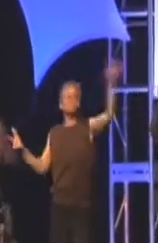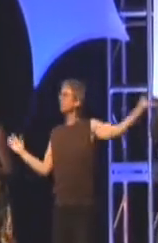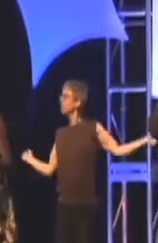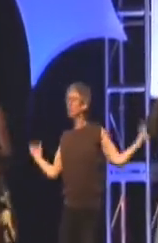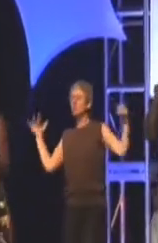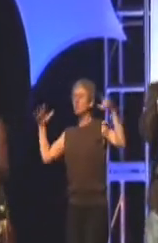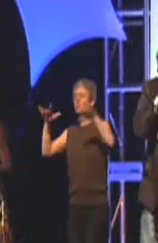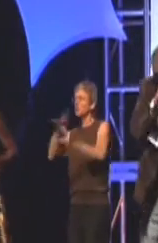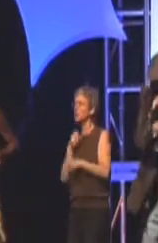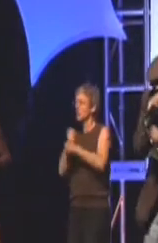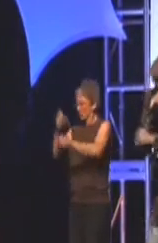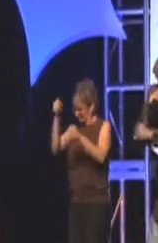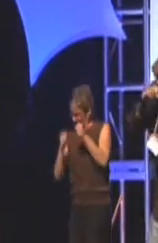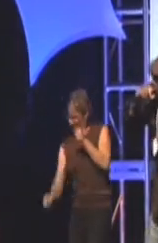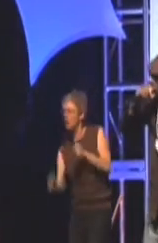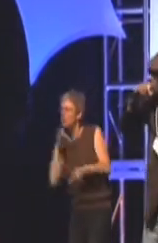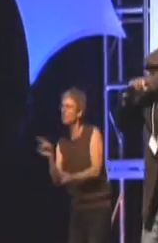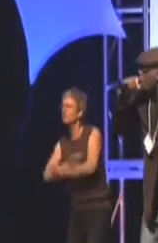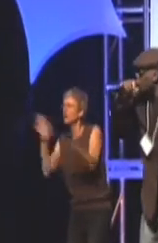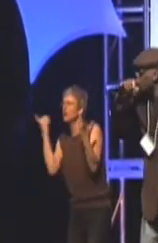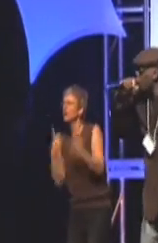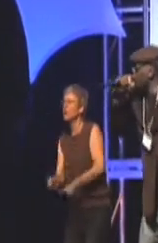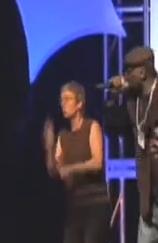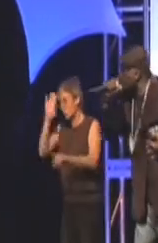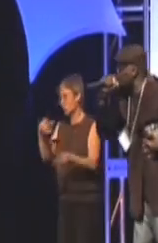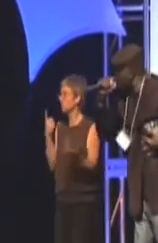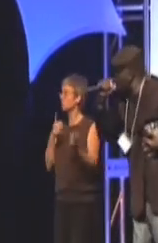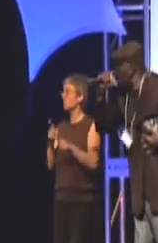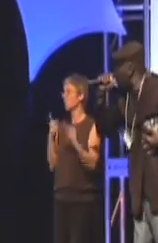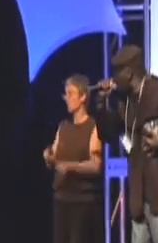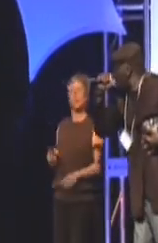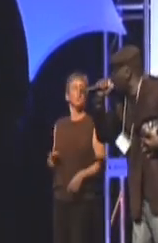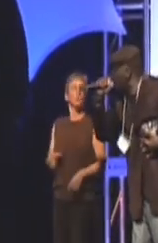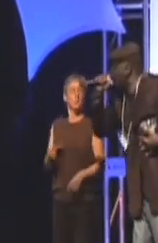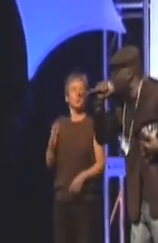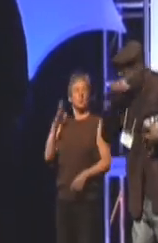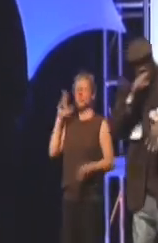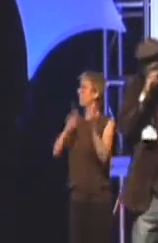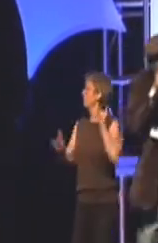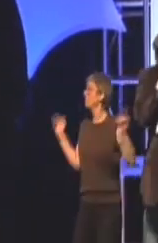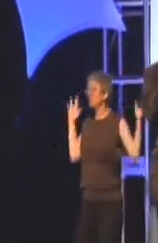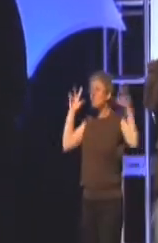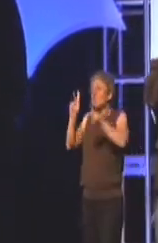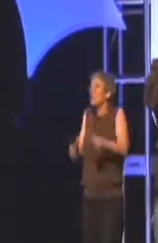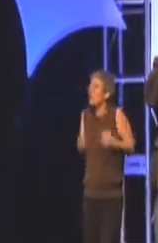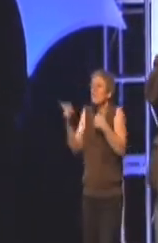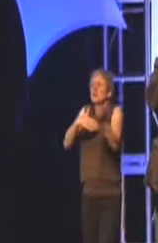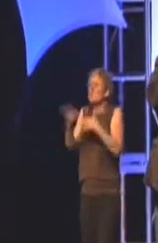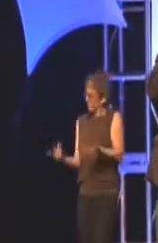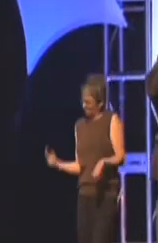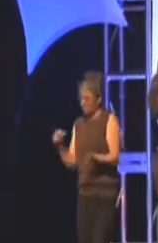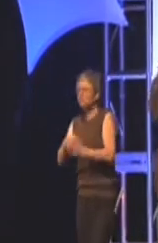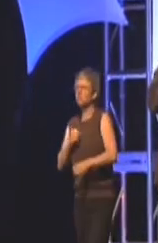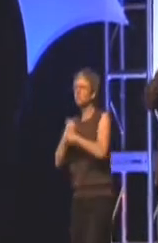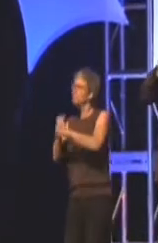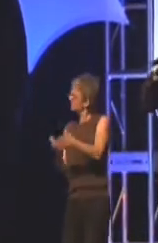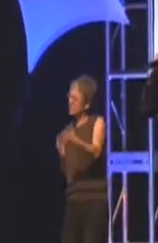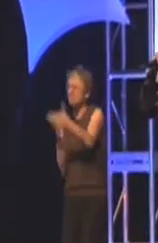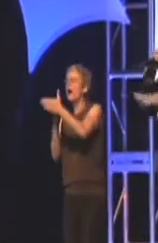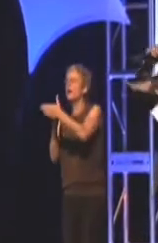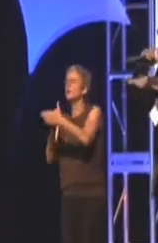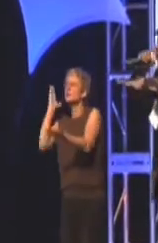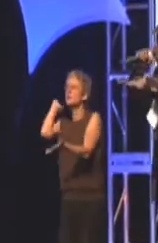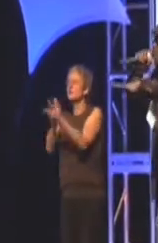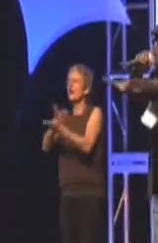The north and dirty south cause this violence must leave Calling all my cats and dogs, well-meaning men Take a standing in violence again Women